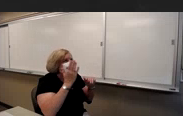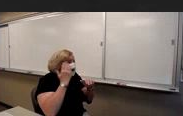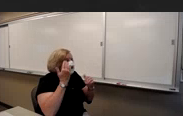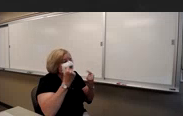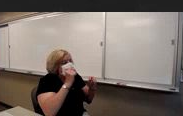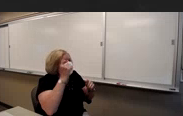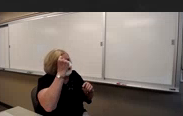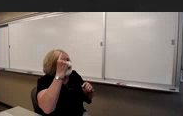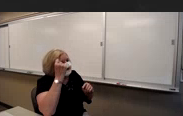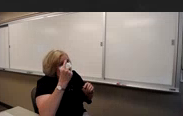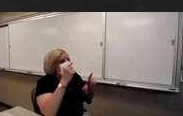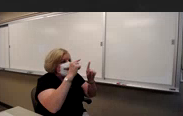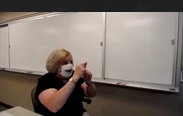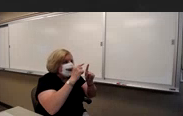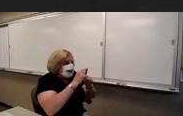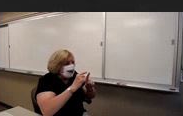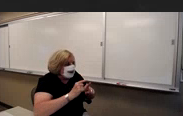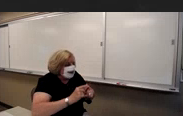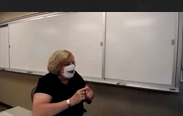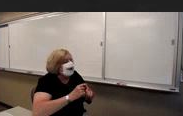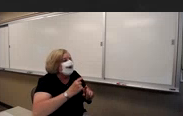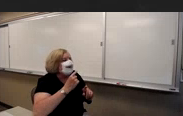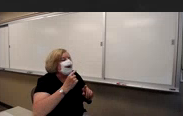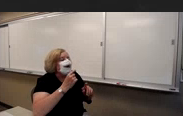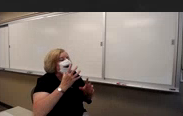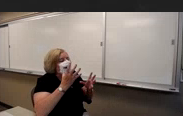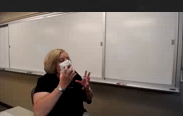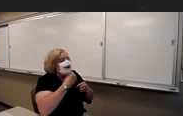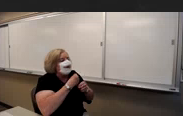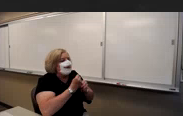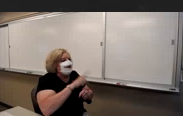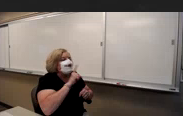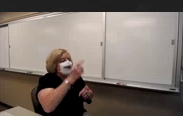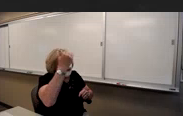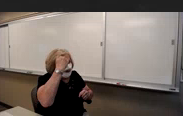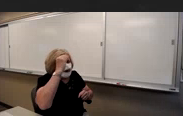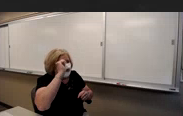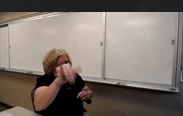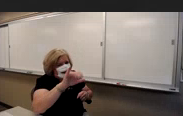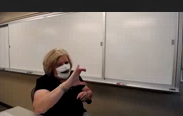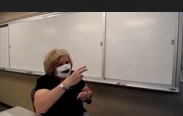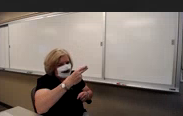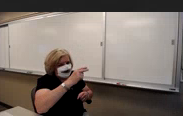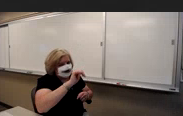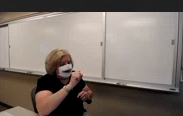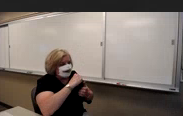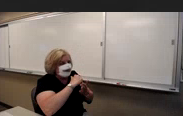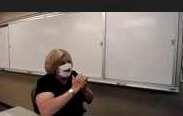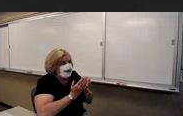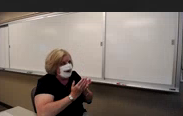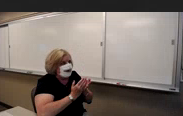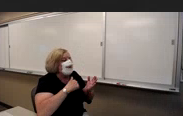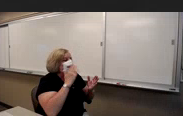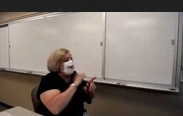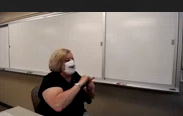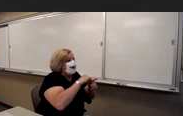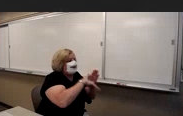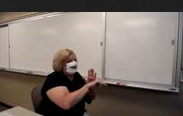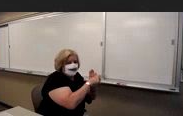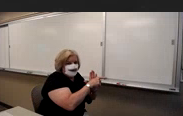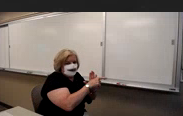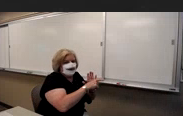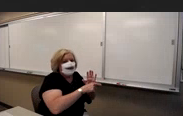understand the terminology is something I just want to make sure you guys are aware of. We're going to practice this here in a minute, but